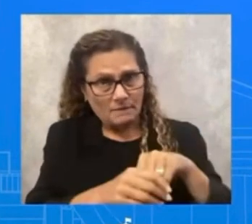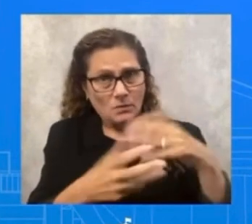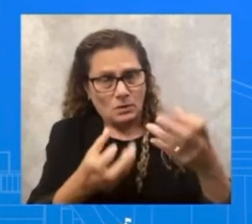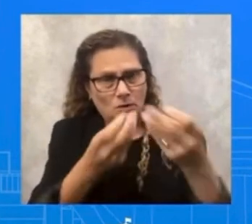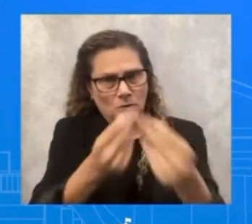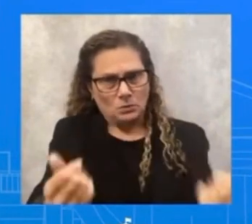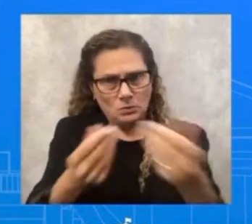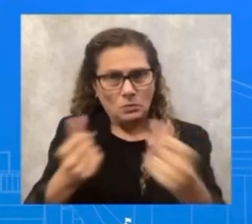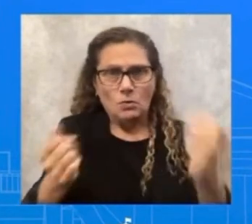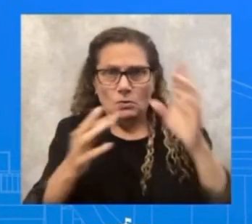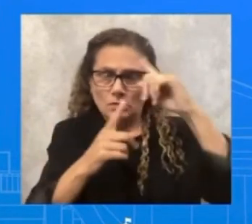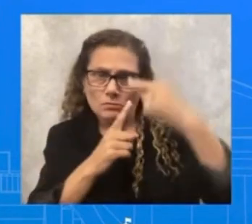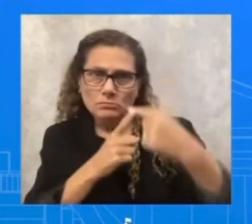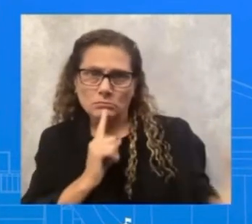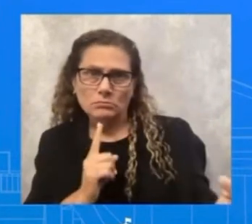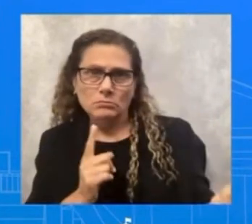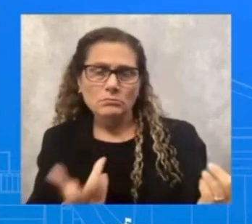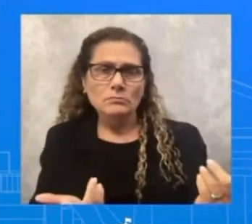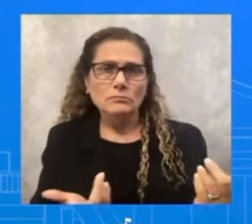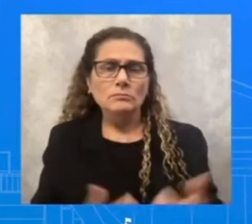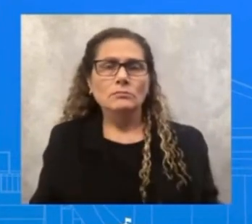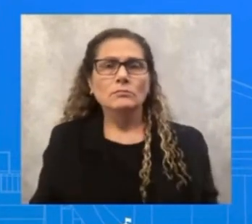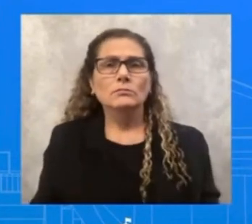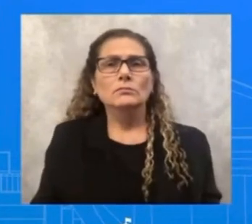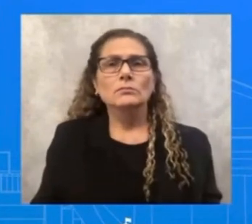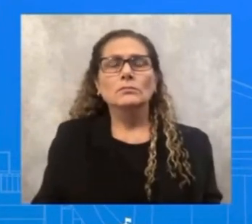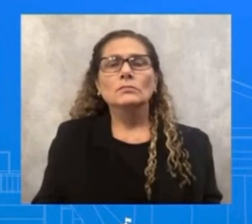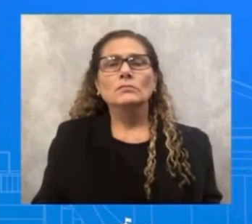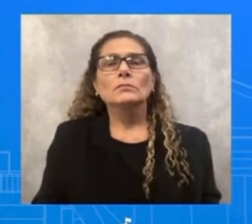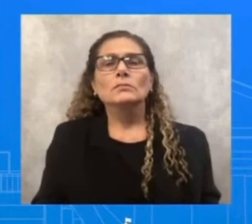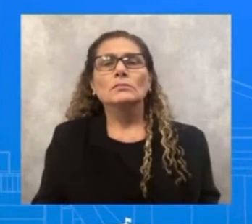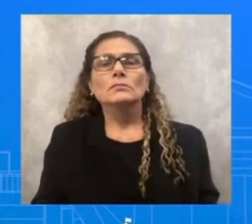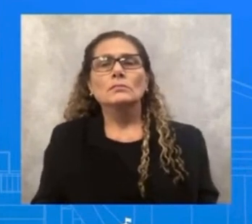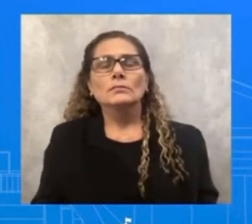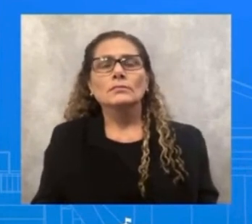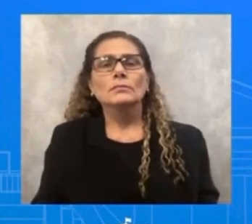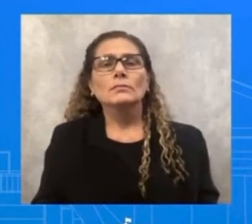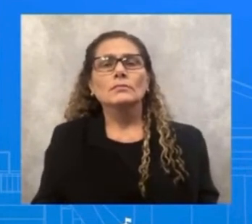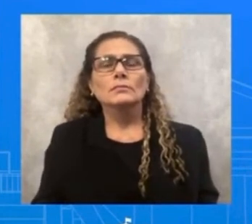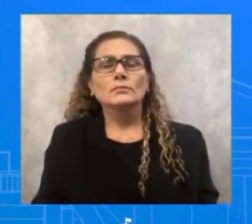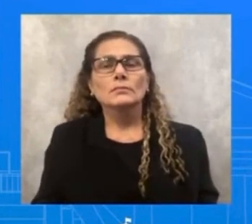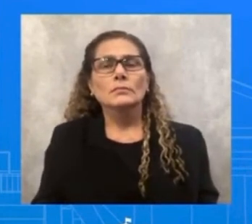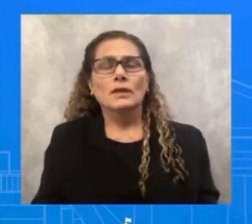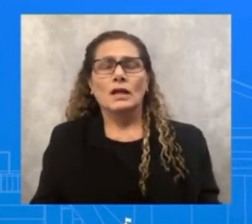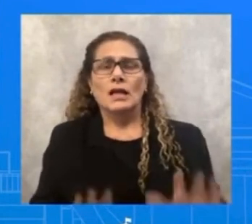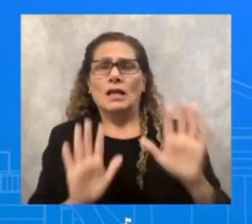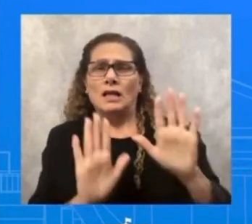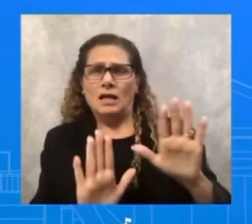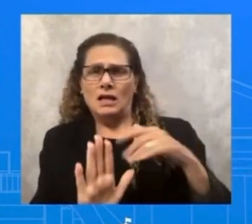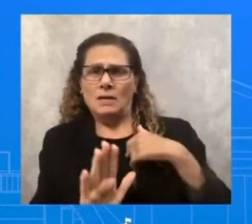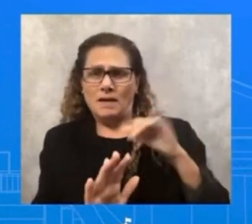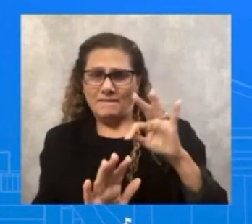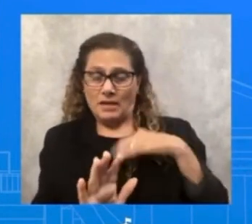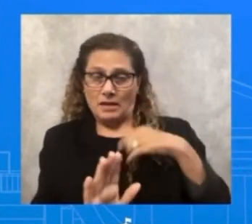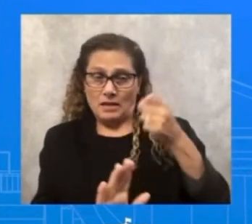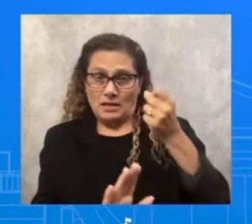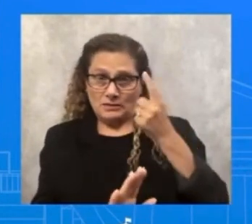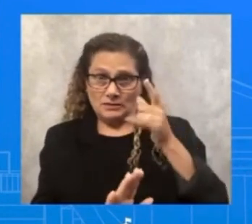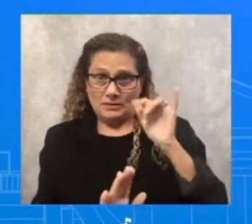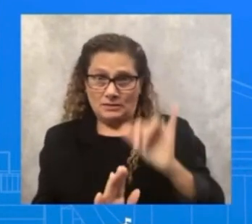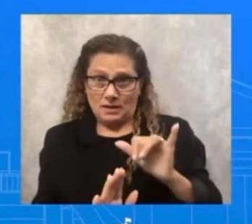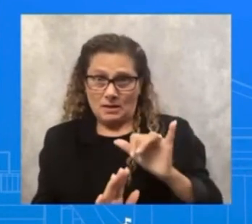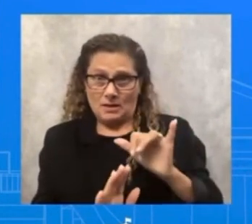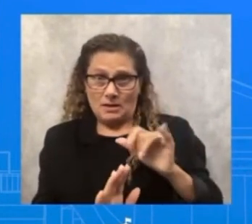Well, if I understood the question correctly, we're actively trying to reshore our supply chains. We think we're